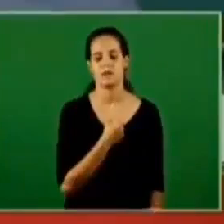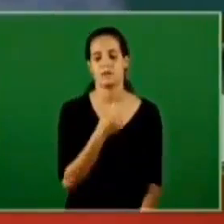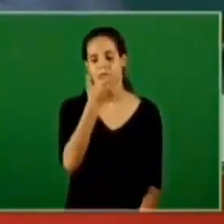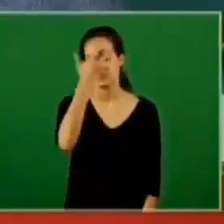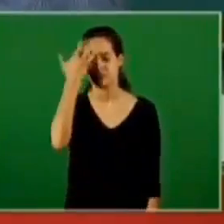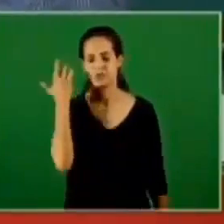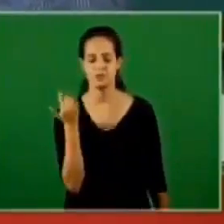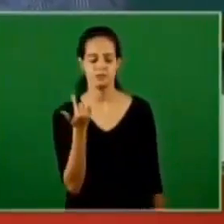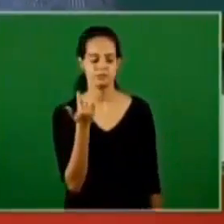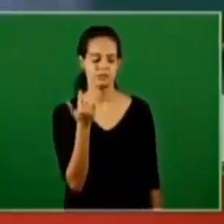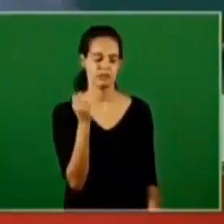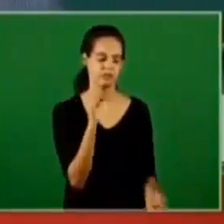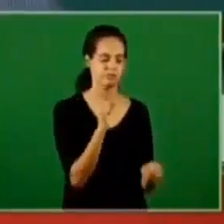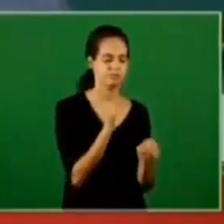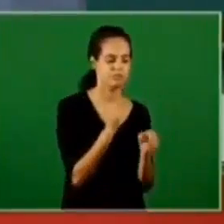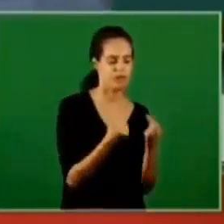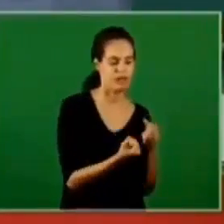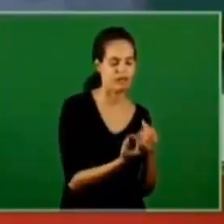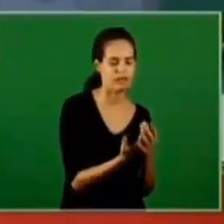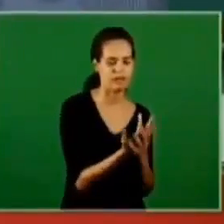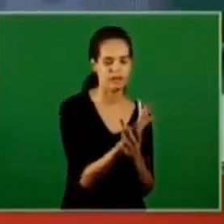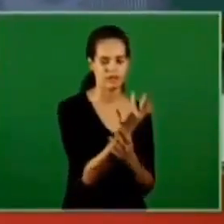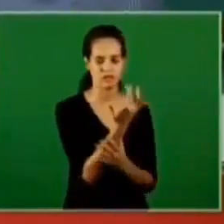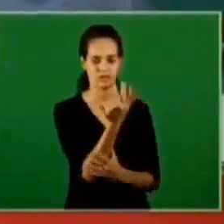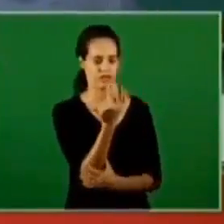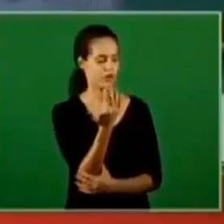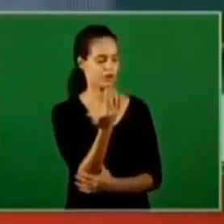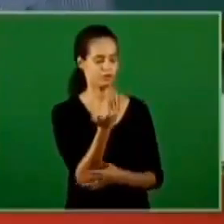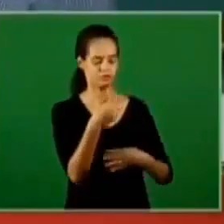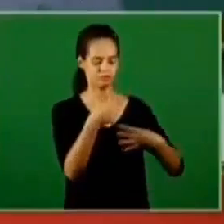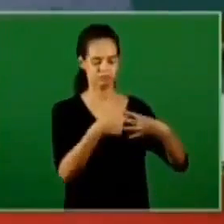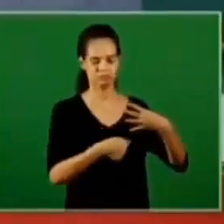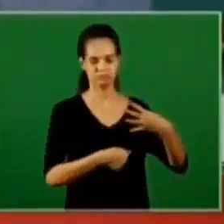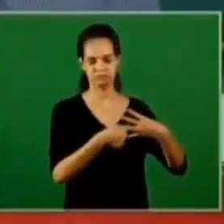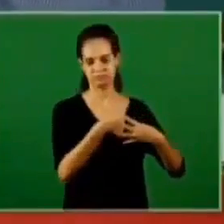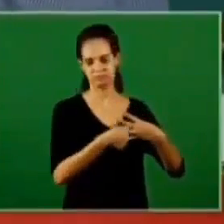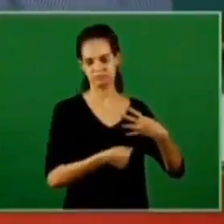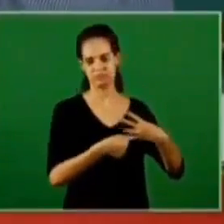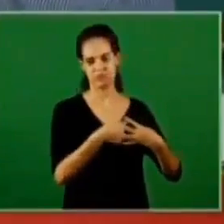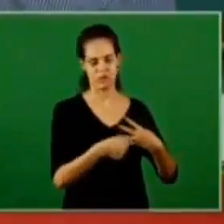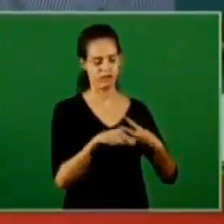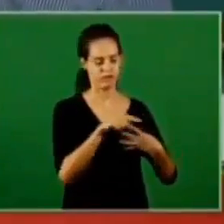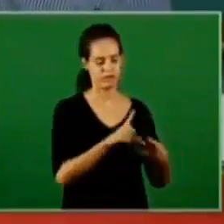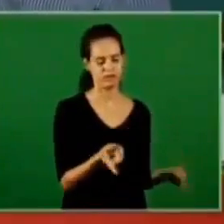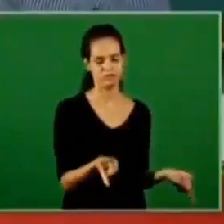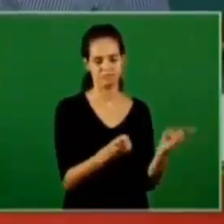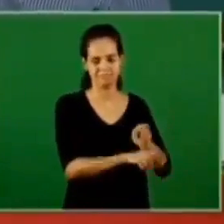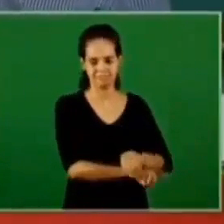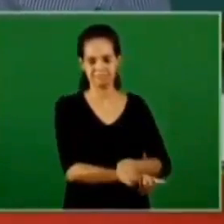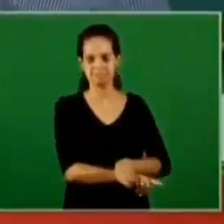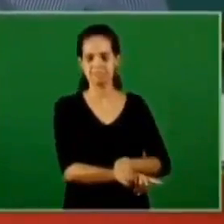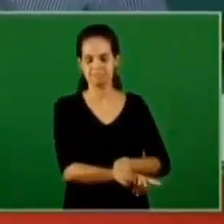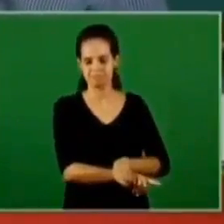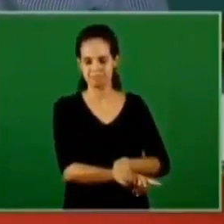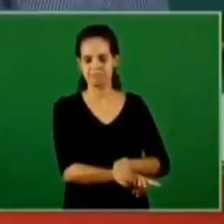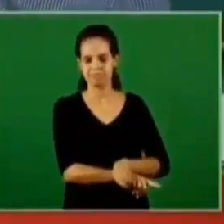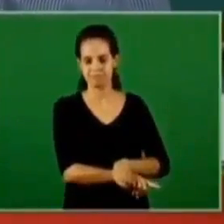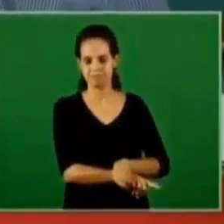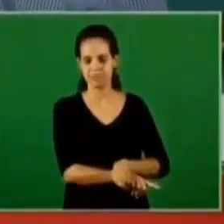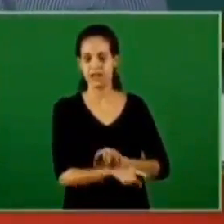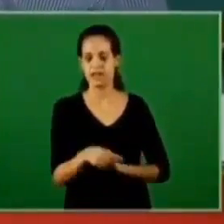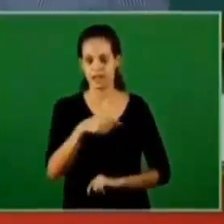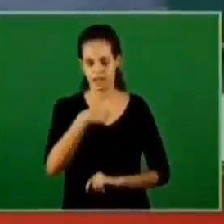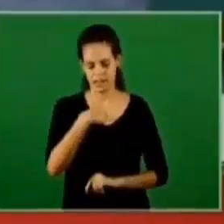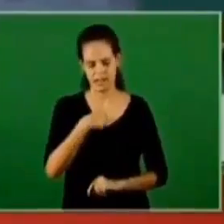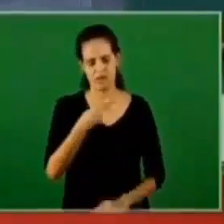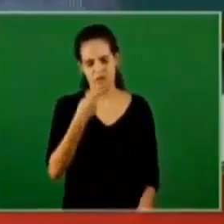Whoever is in the creation is another measure. The word is here, and religion comes out of this place. And